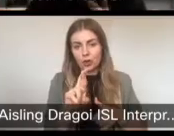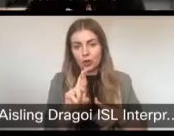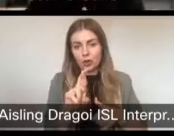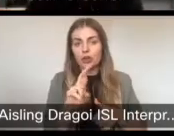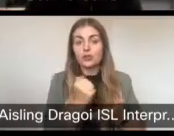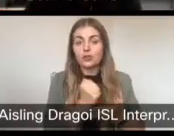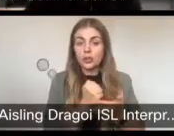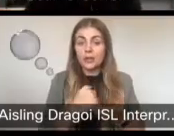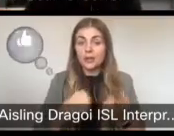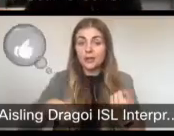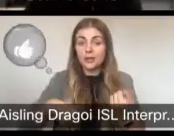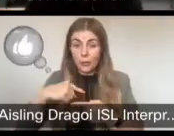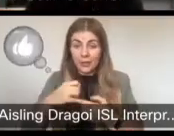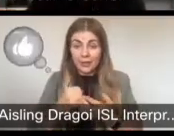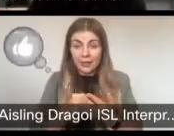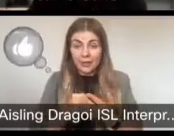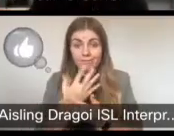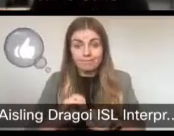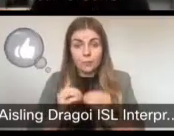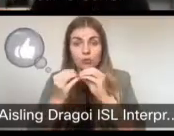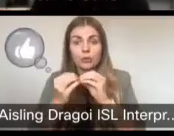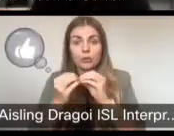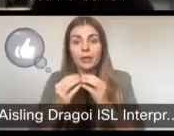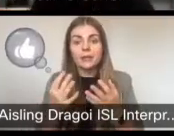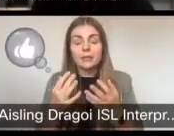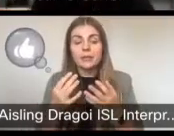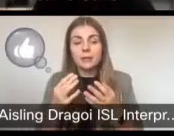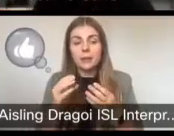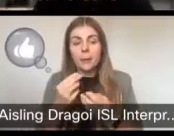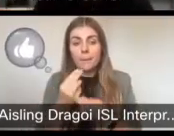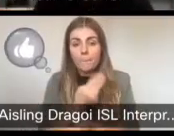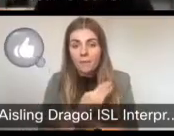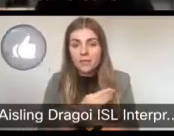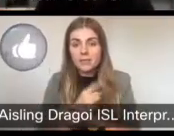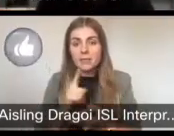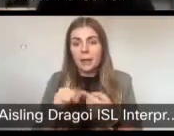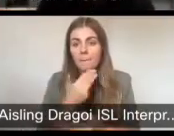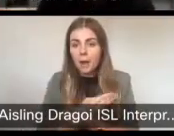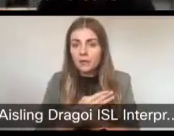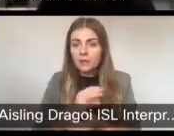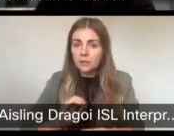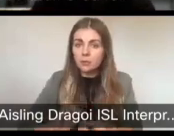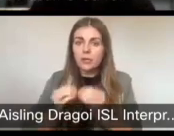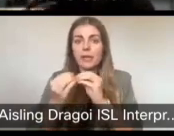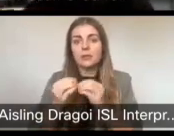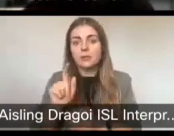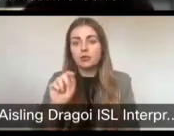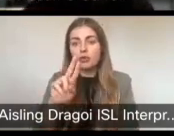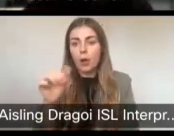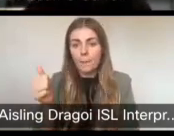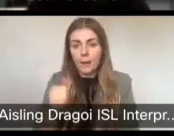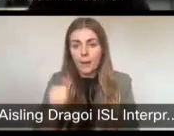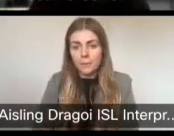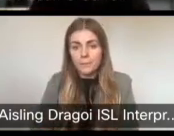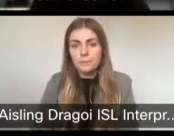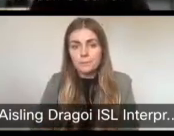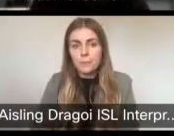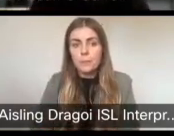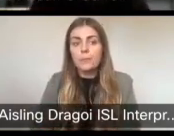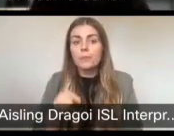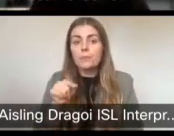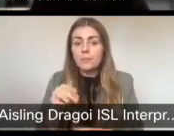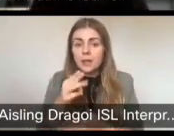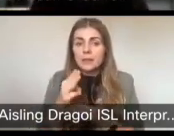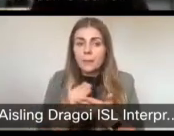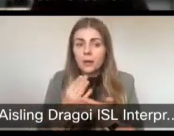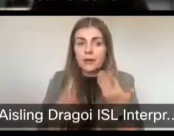and poverty creates trauma. And as we'll be going on to show how trauma is part of what happens, why people end